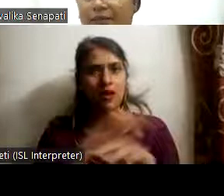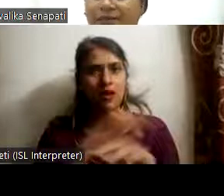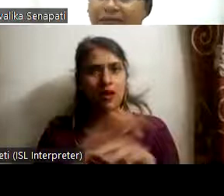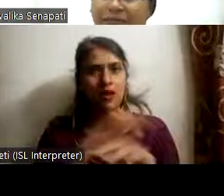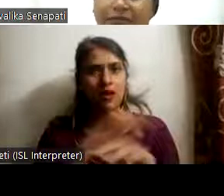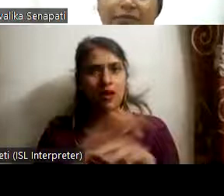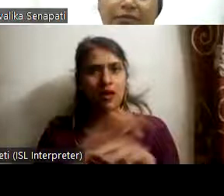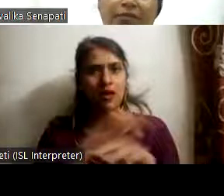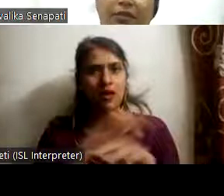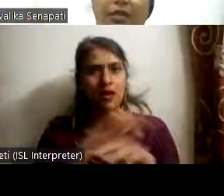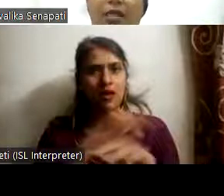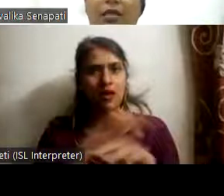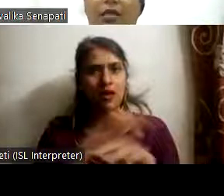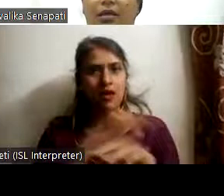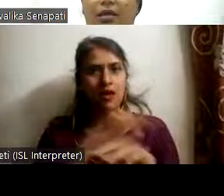wall.